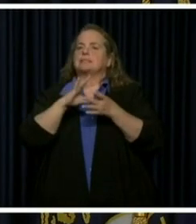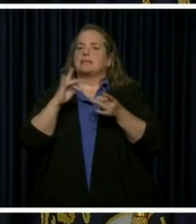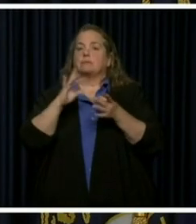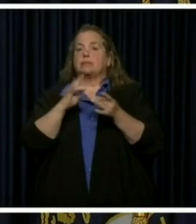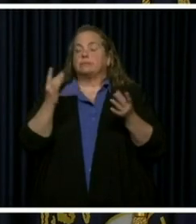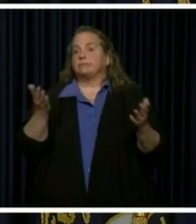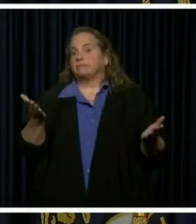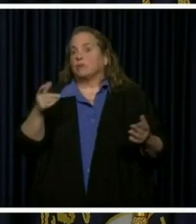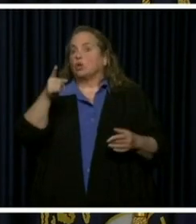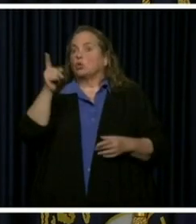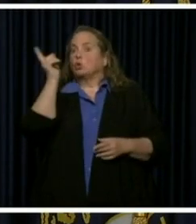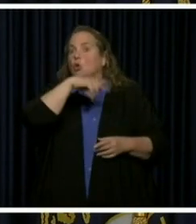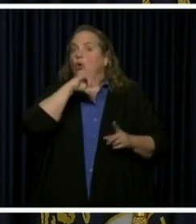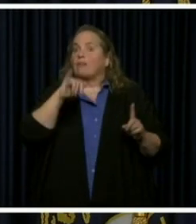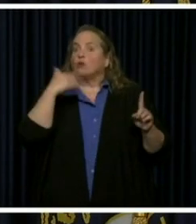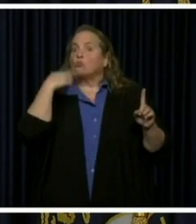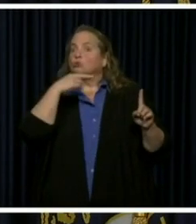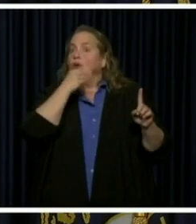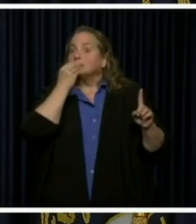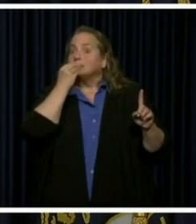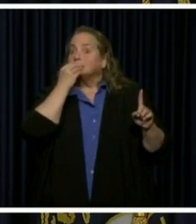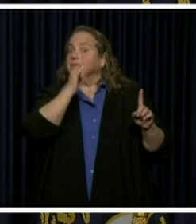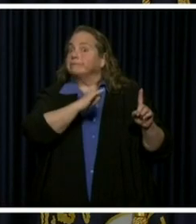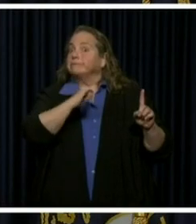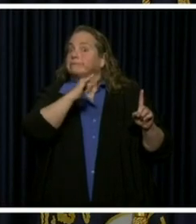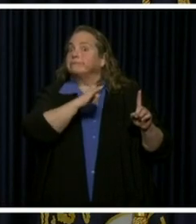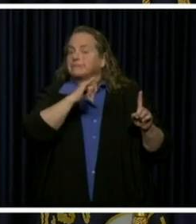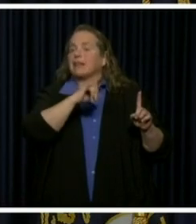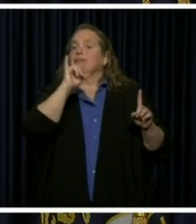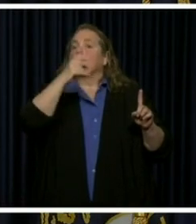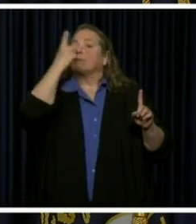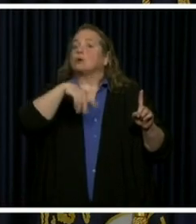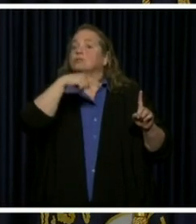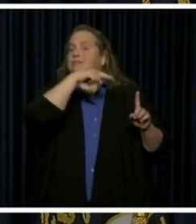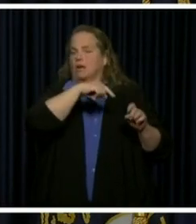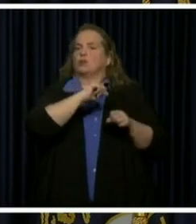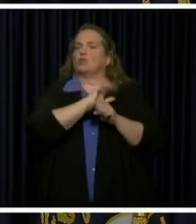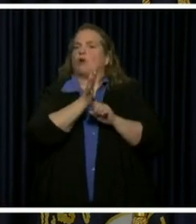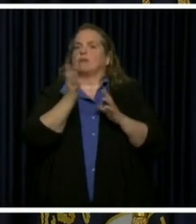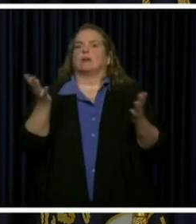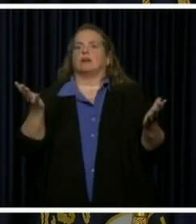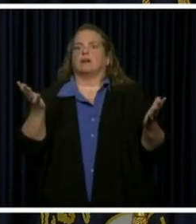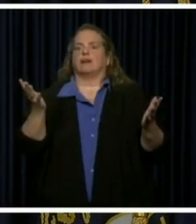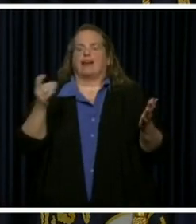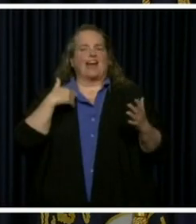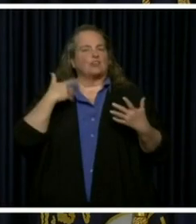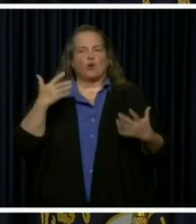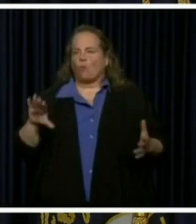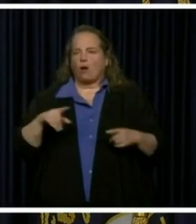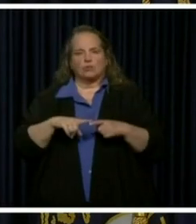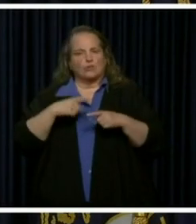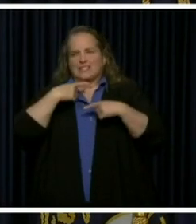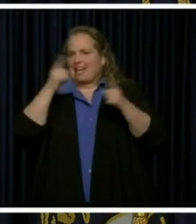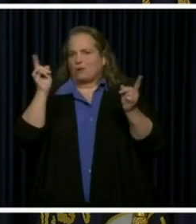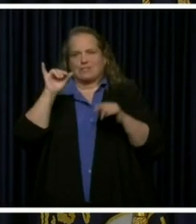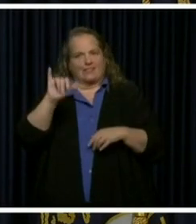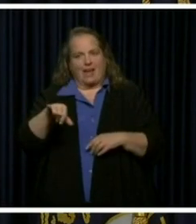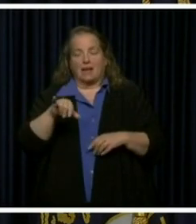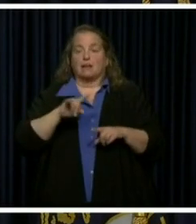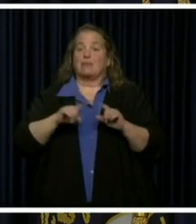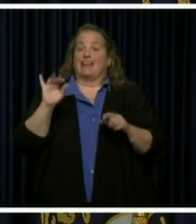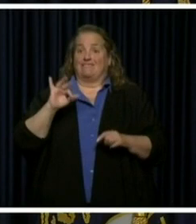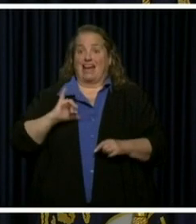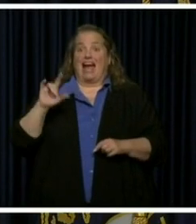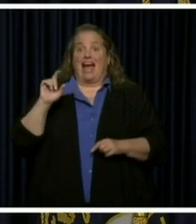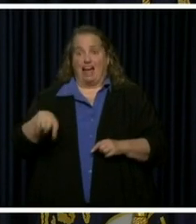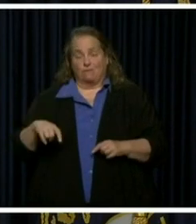And I know nobody wants that when they're that business. We'll only do it if we have to for public health. But I hope it just makes everybody more